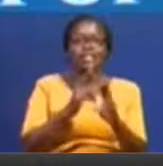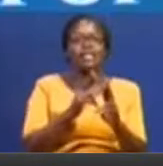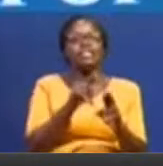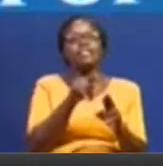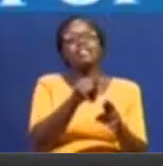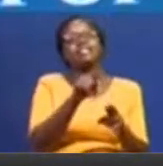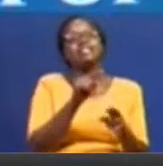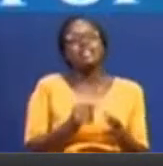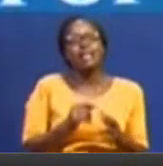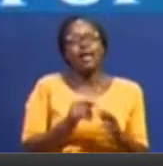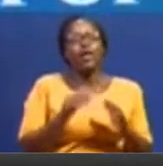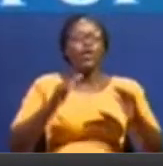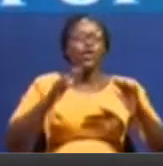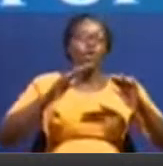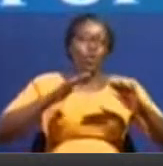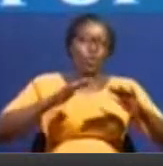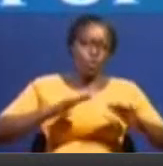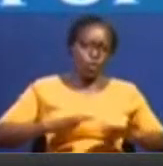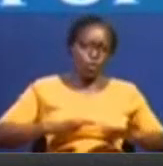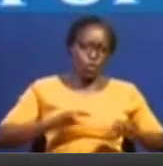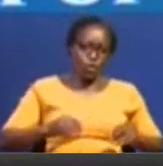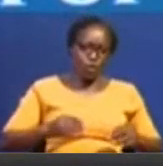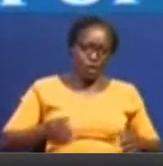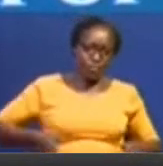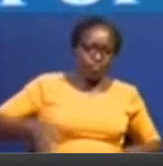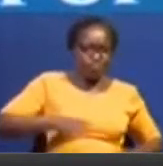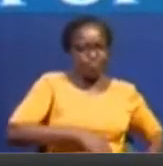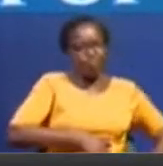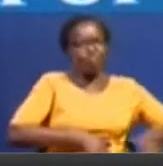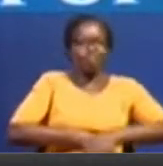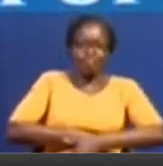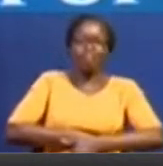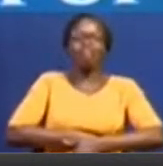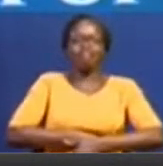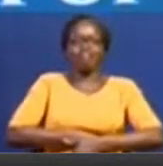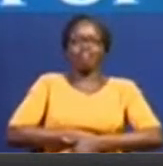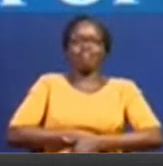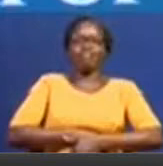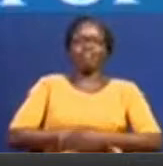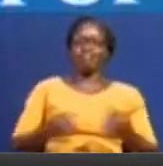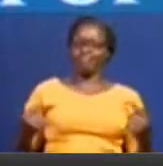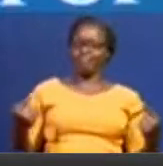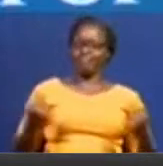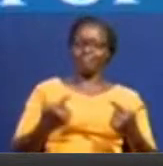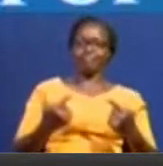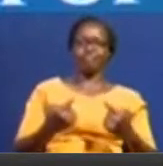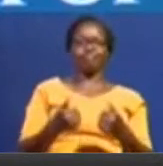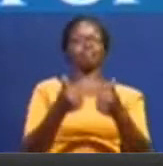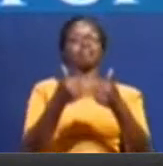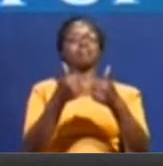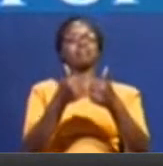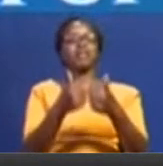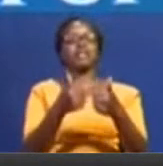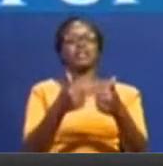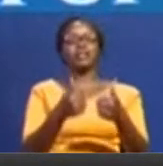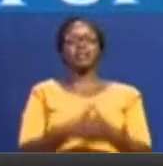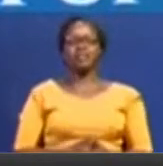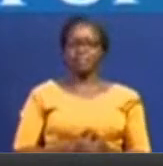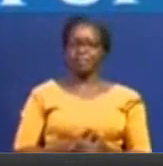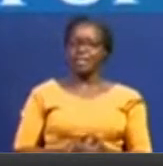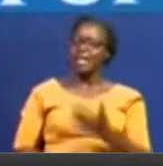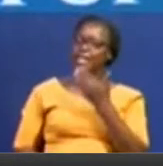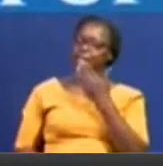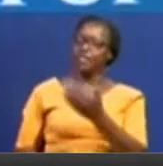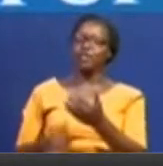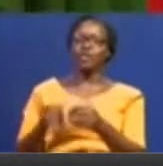one. And she calmed down, I gave her a lesson, and we were able to sort that issue very fast. Thank you,